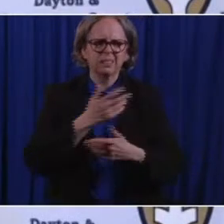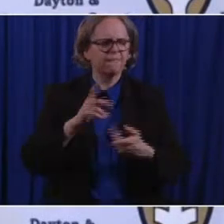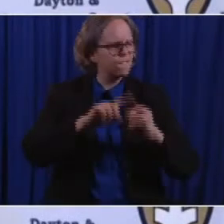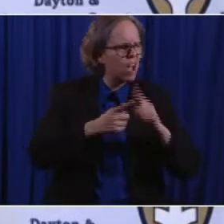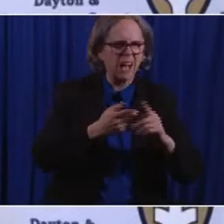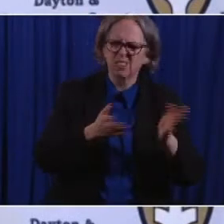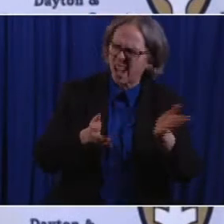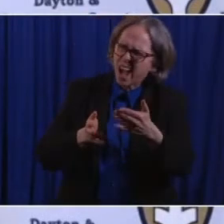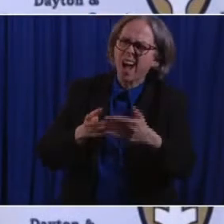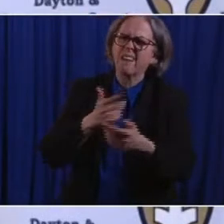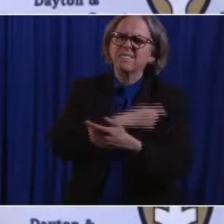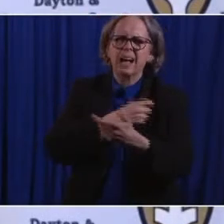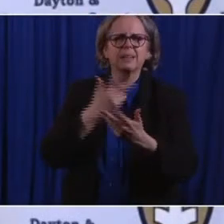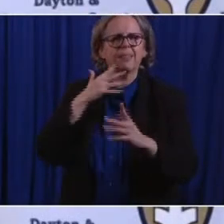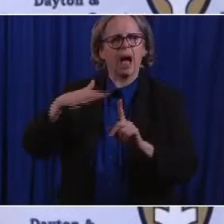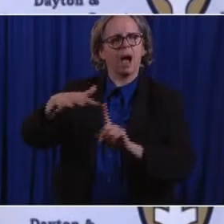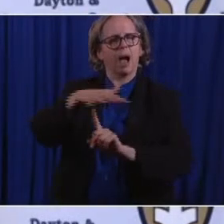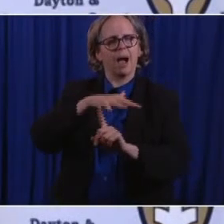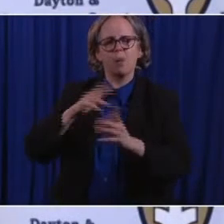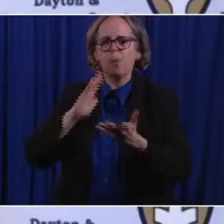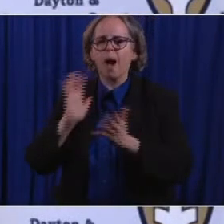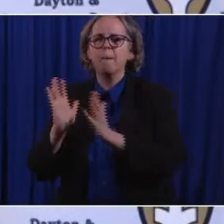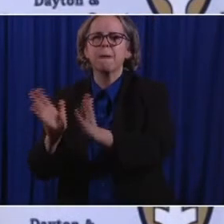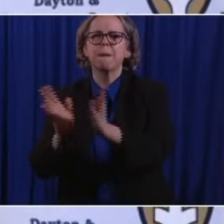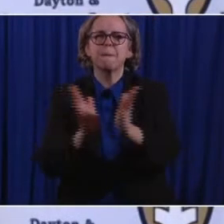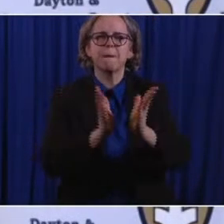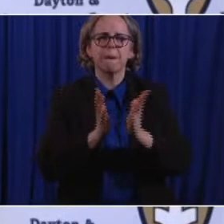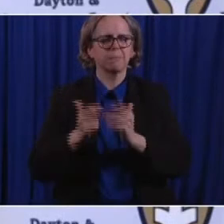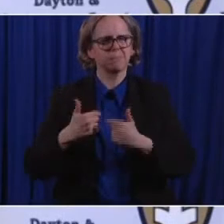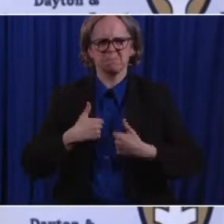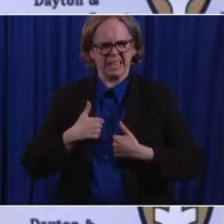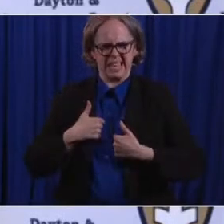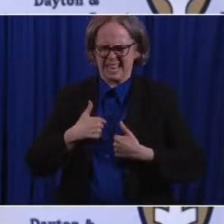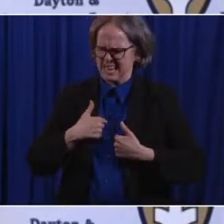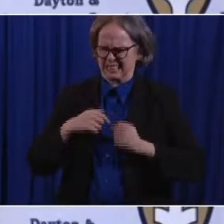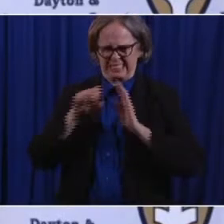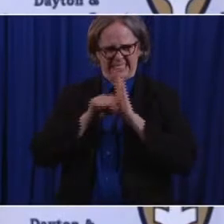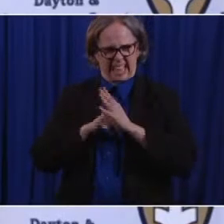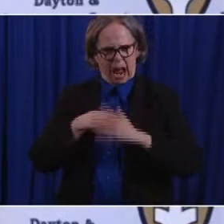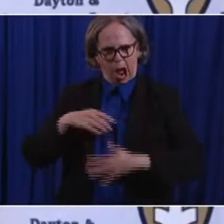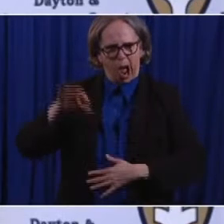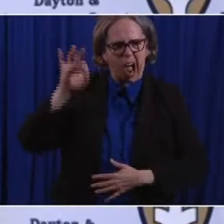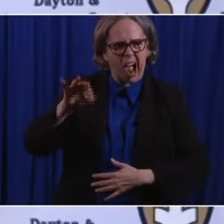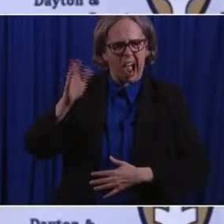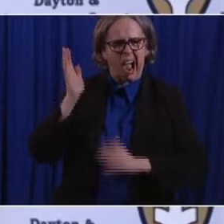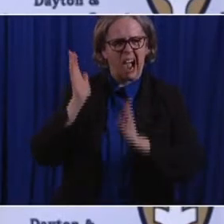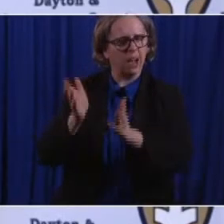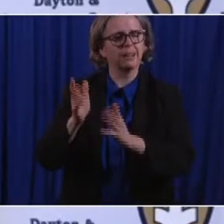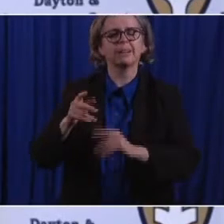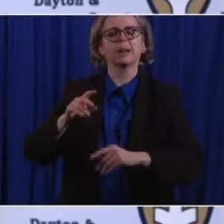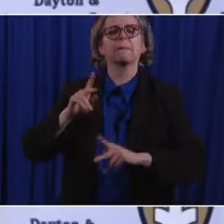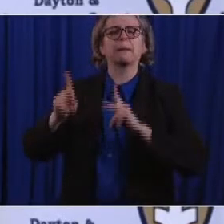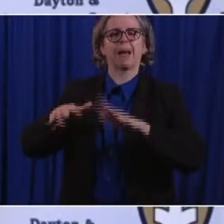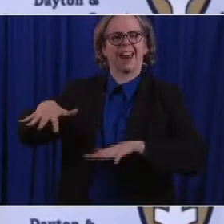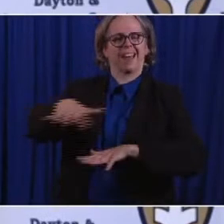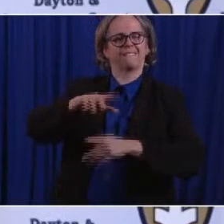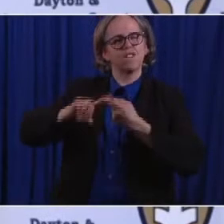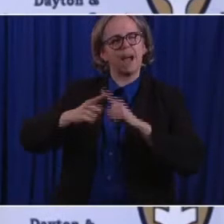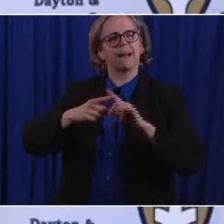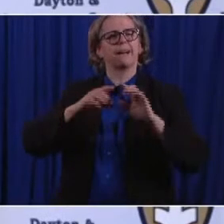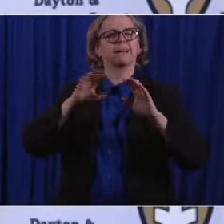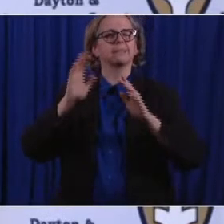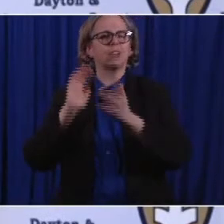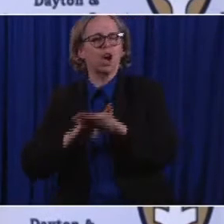influenced by their close friends. And they are the persuadables. It's like anything